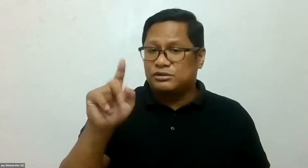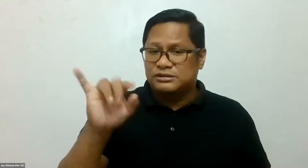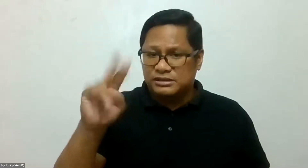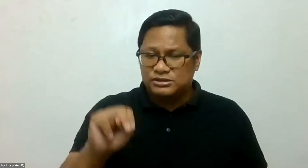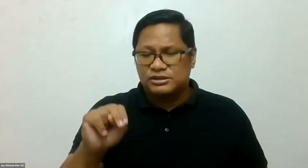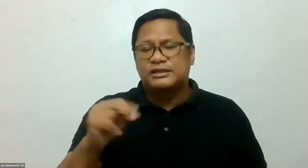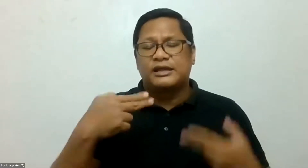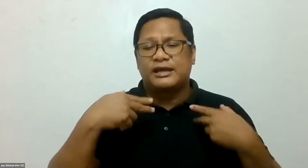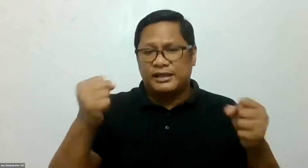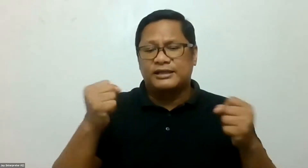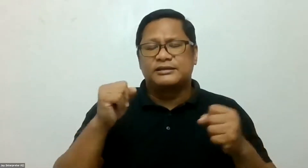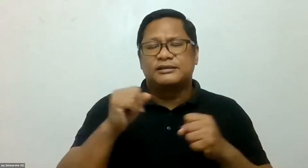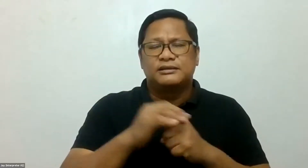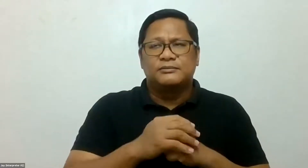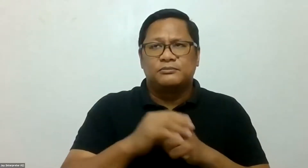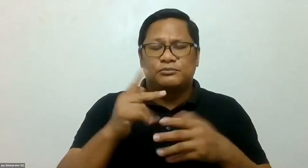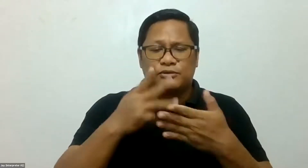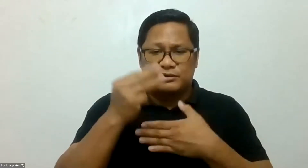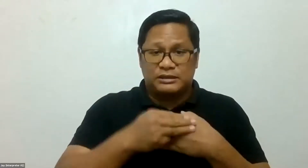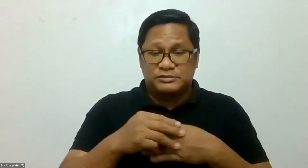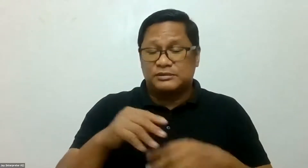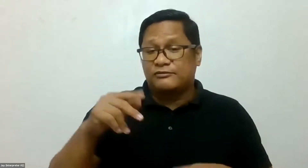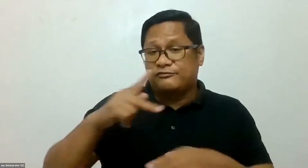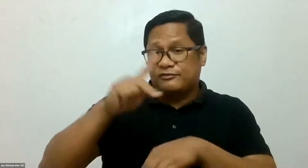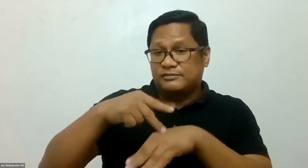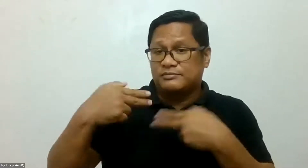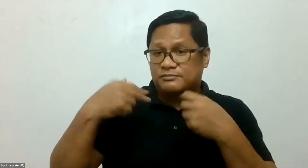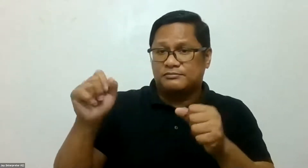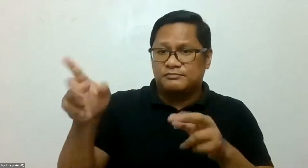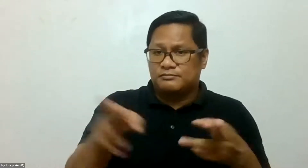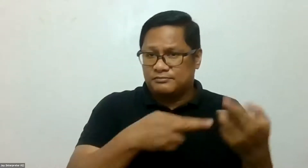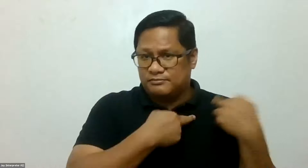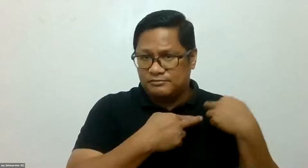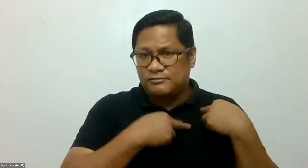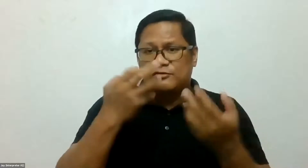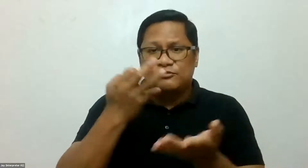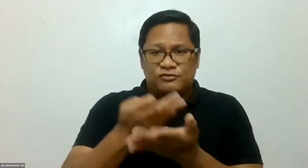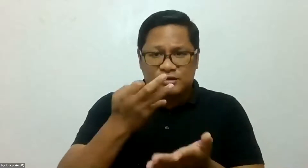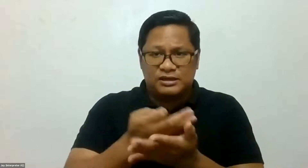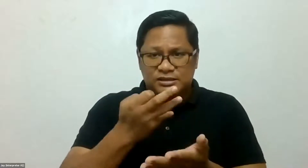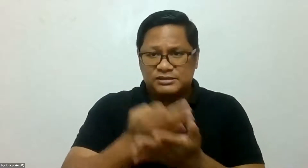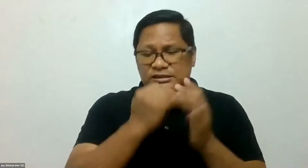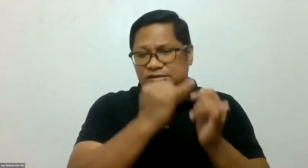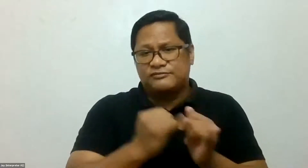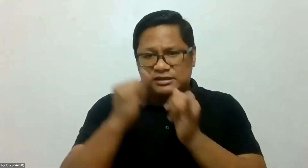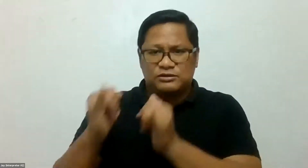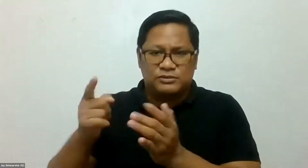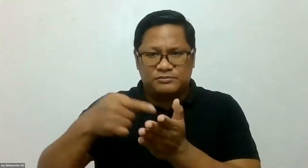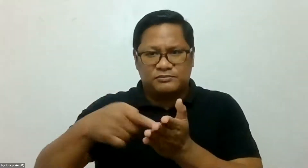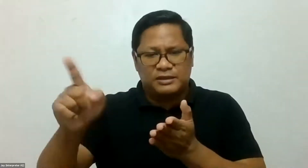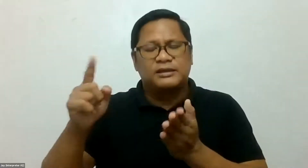promotion programs, while PhilHealth will be responsible for financing individual-based health